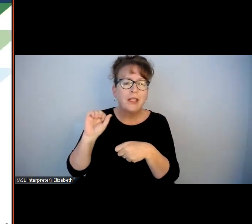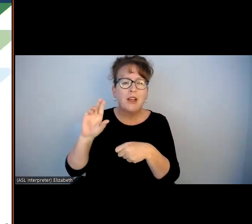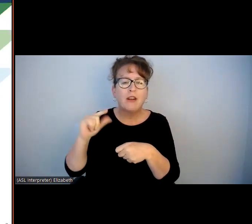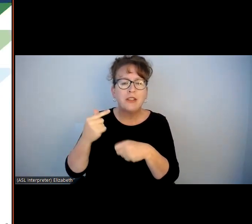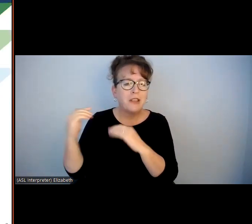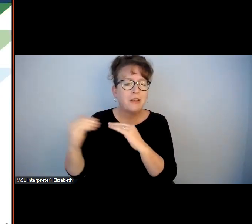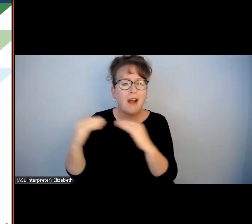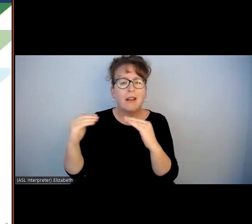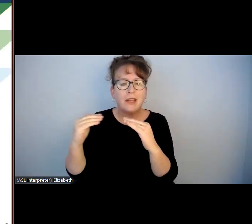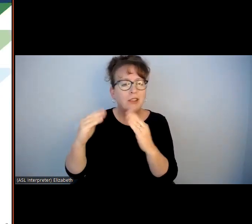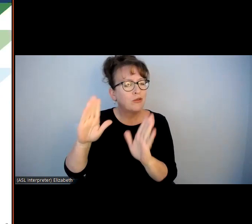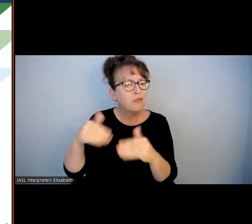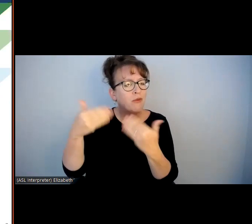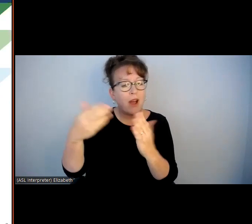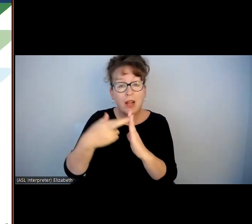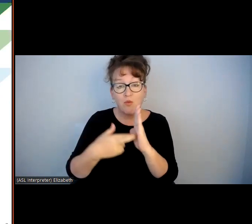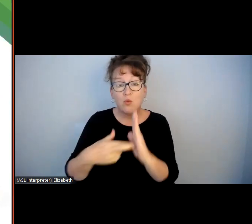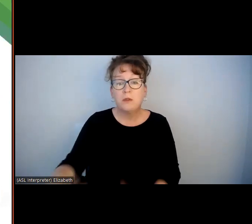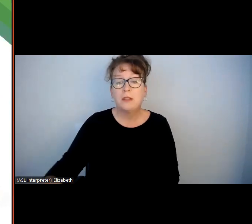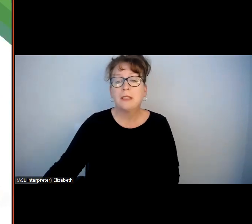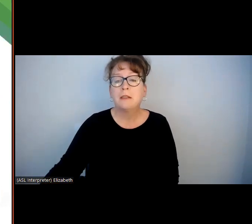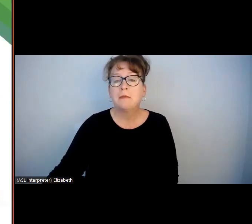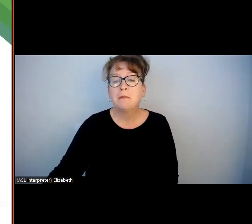interpretation support.